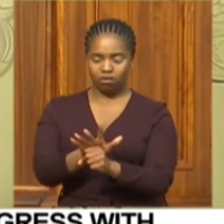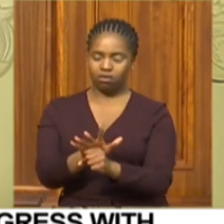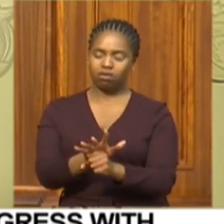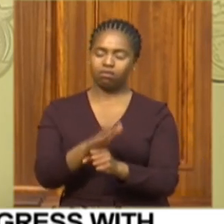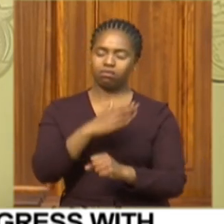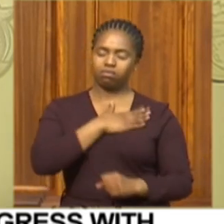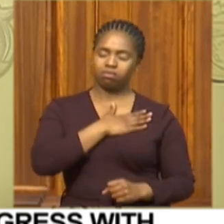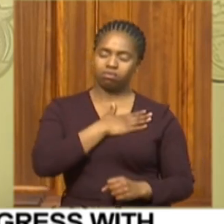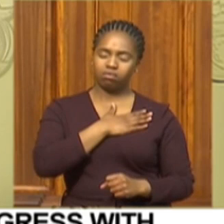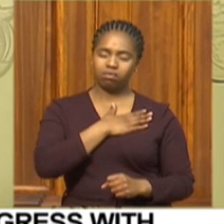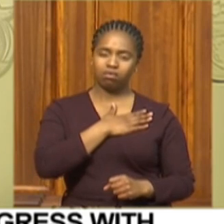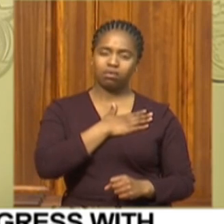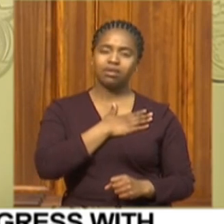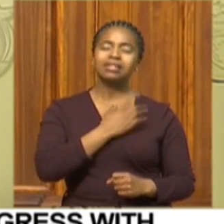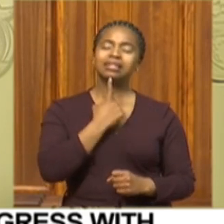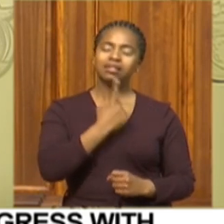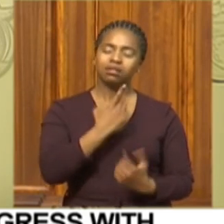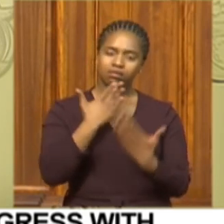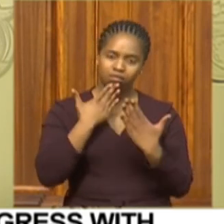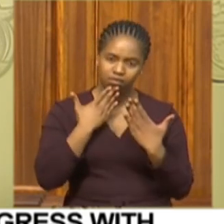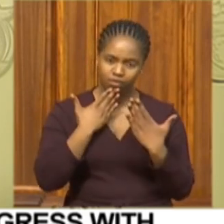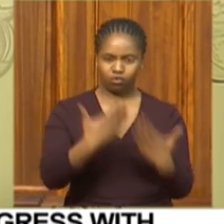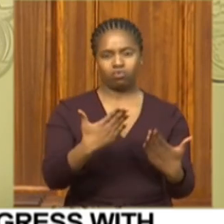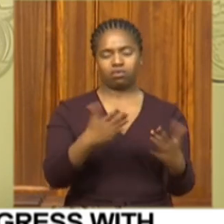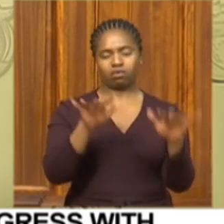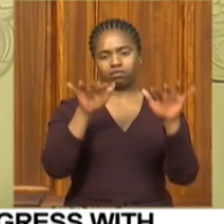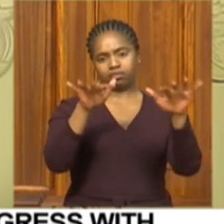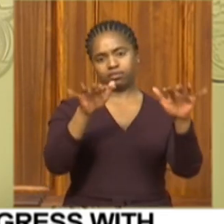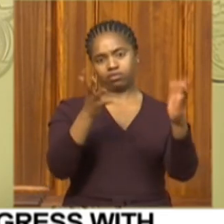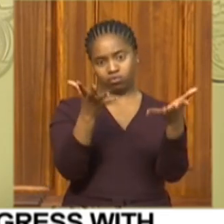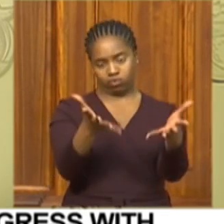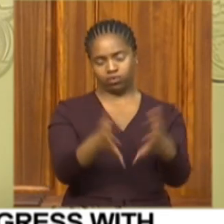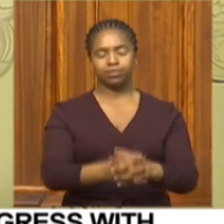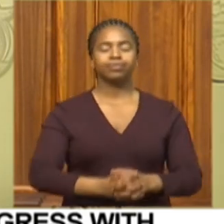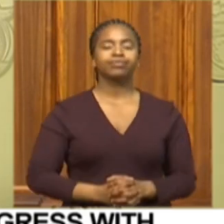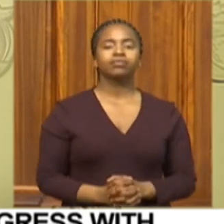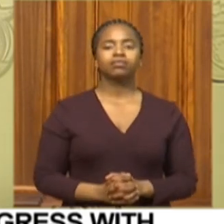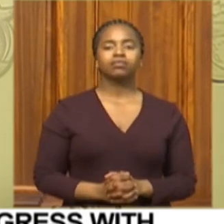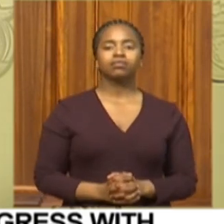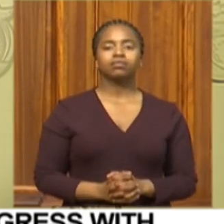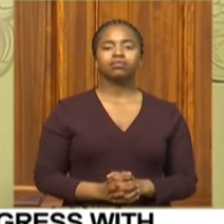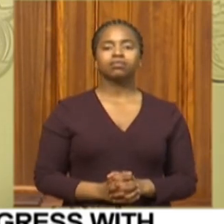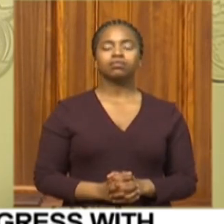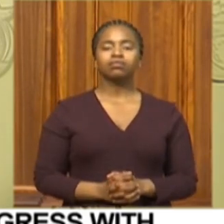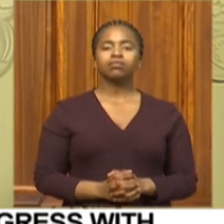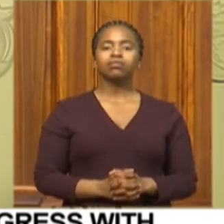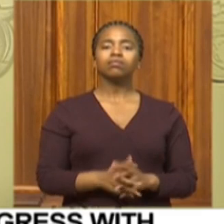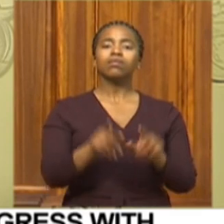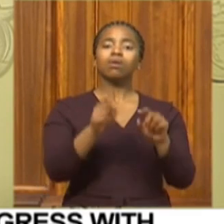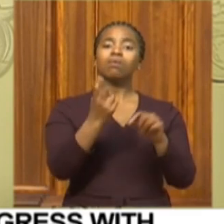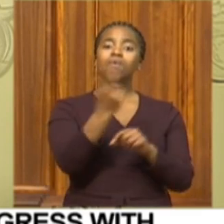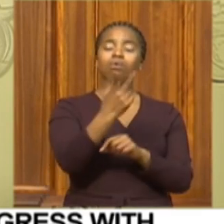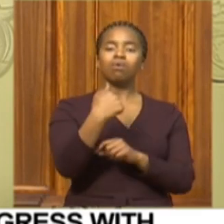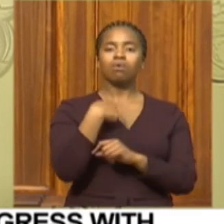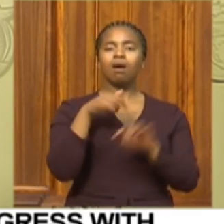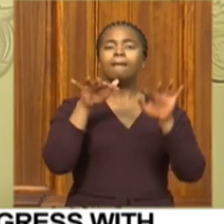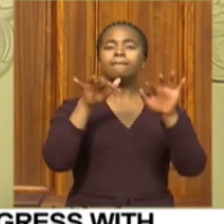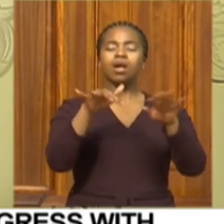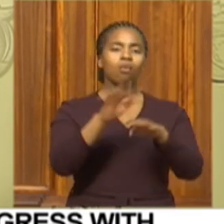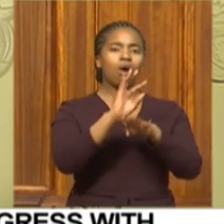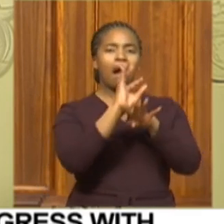we also say thank you to them. We also pay tribute to our medical experts in various